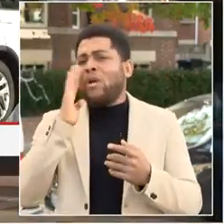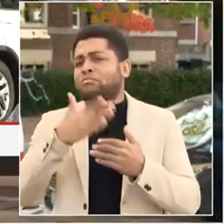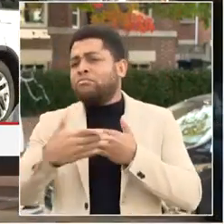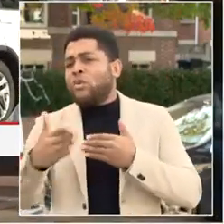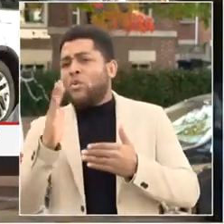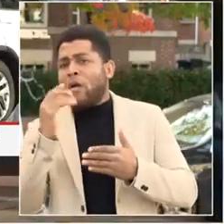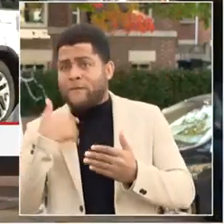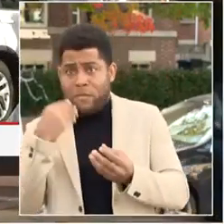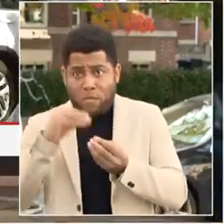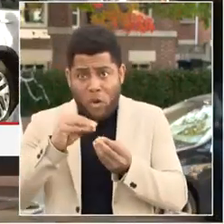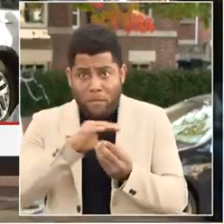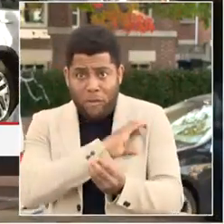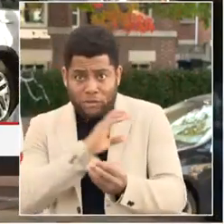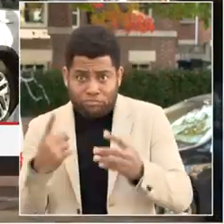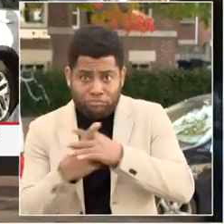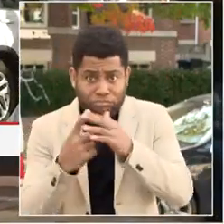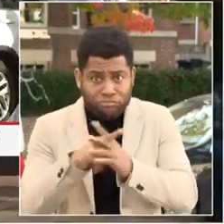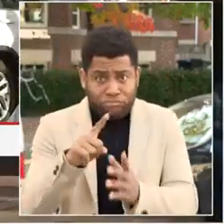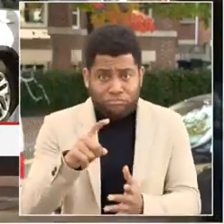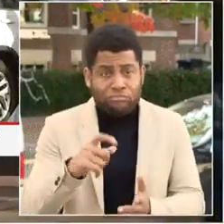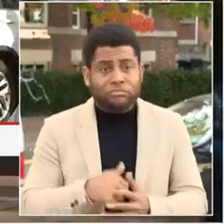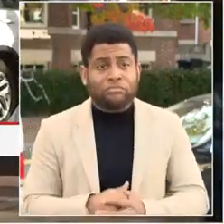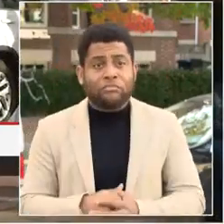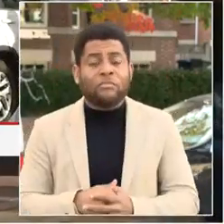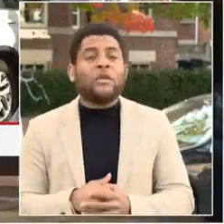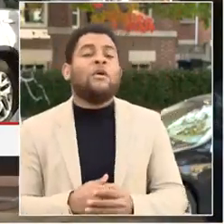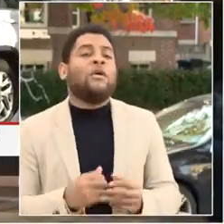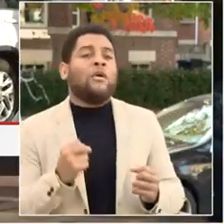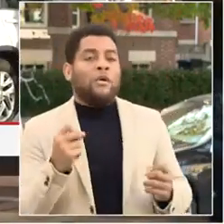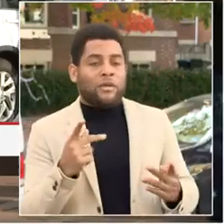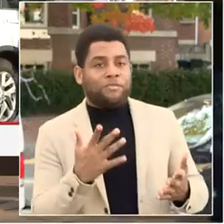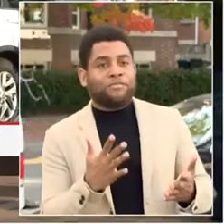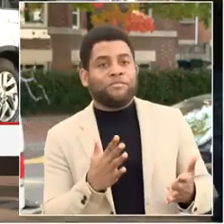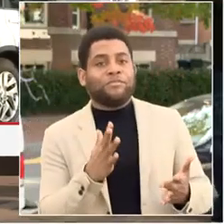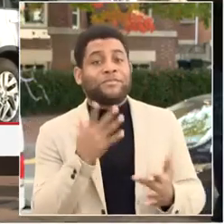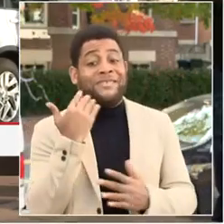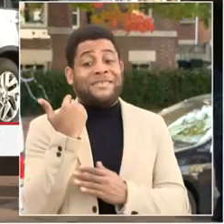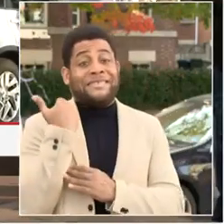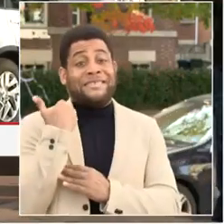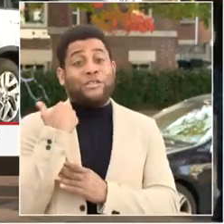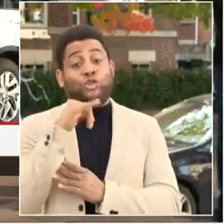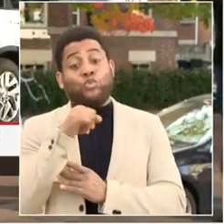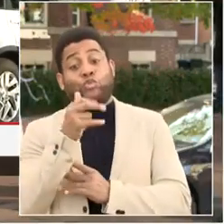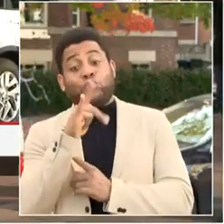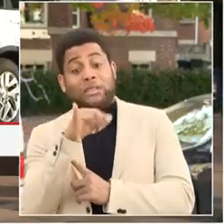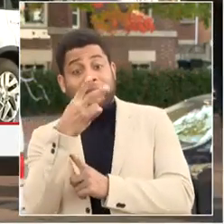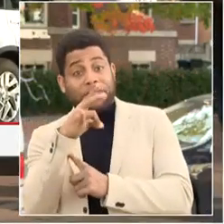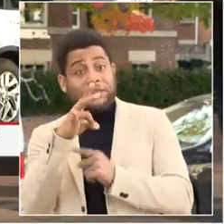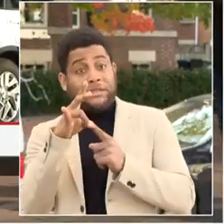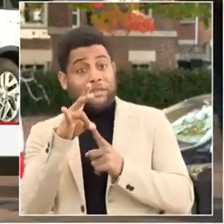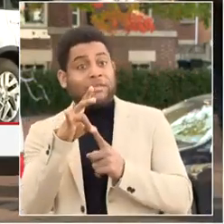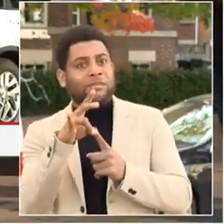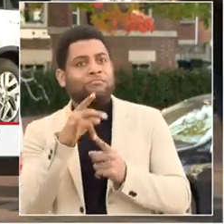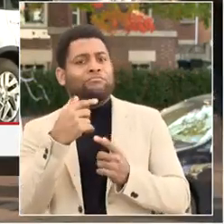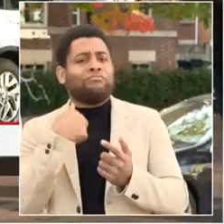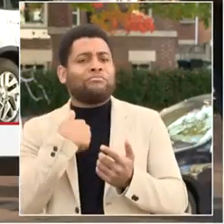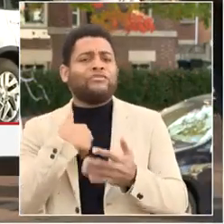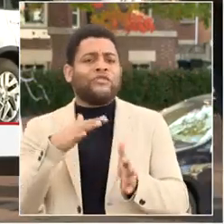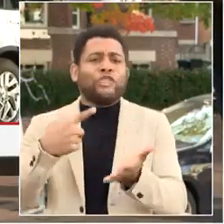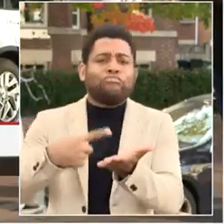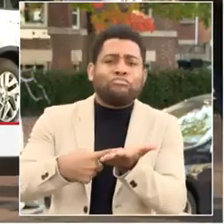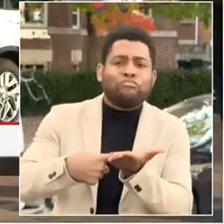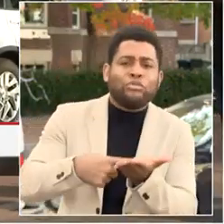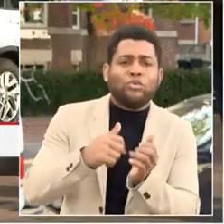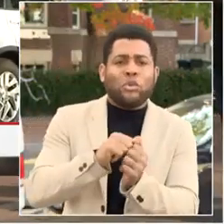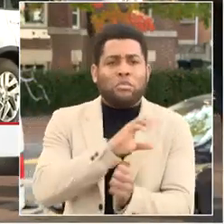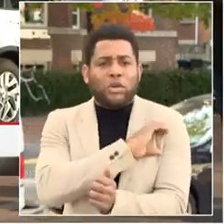Well, effective July 17th, I shared with all of our district commanders and assistant chiefs that we are to conduct public safety